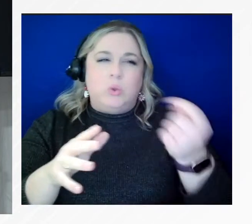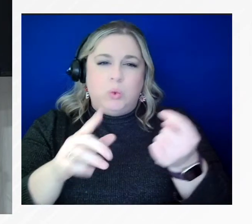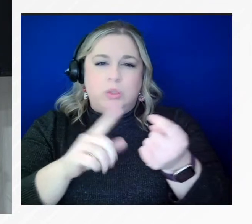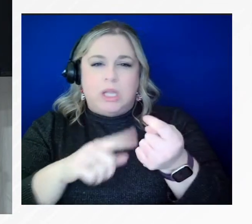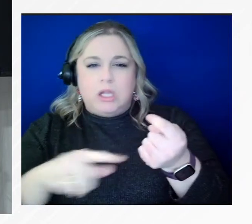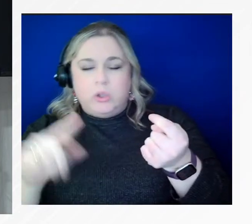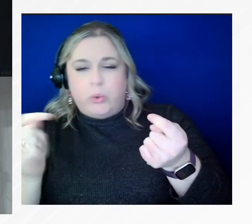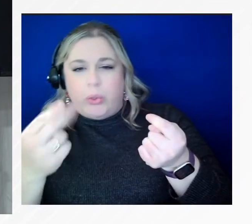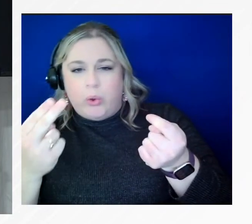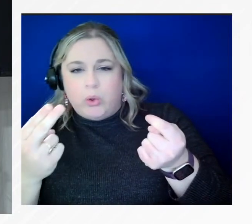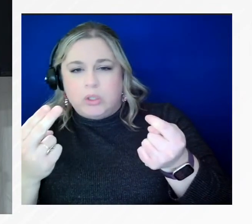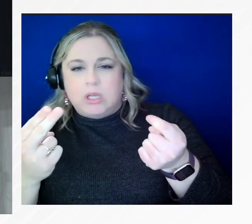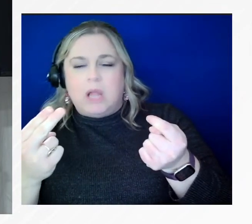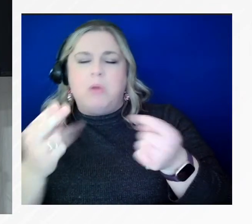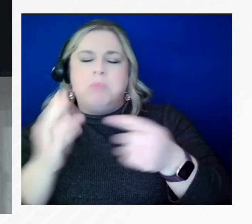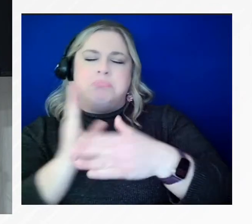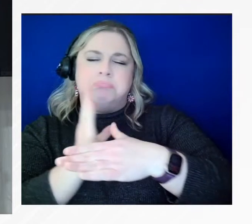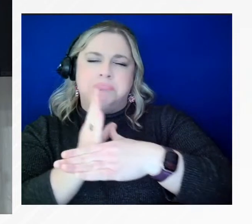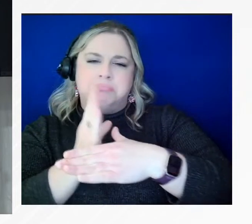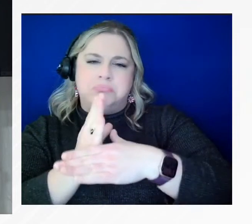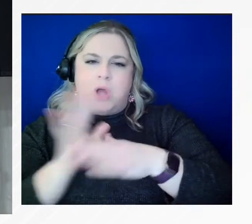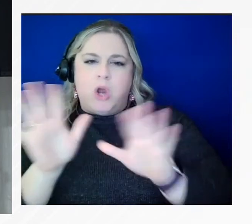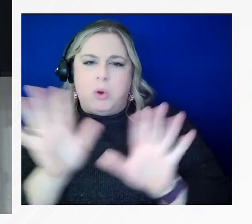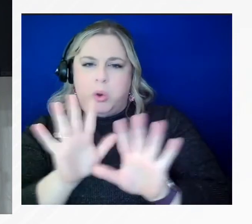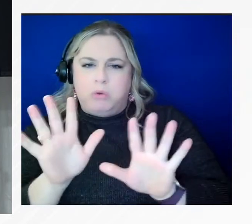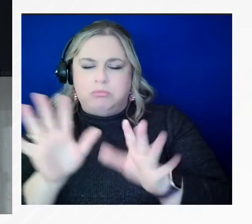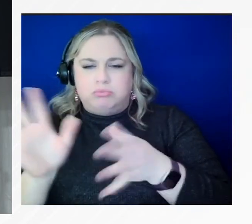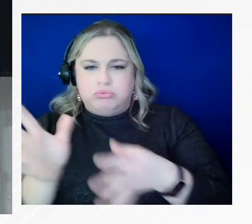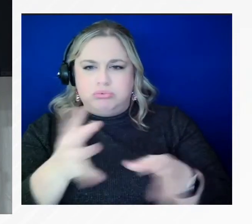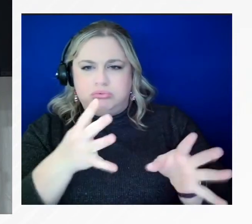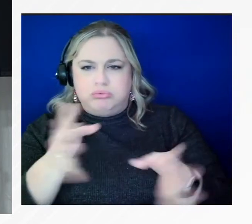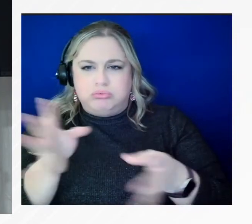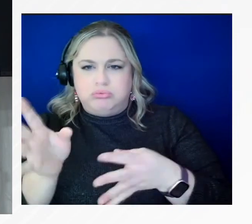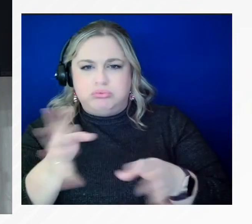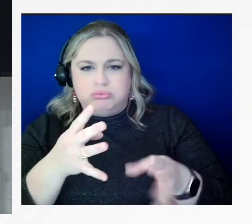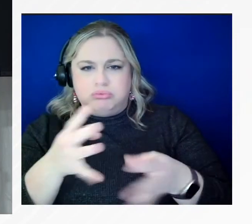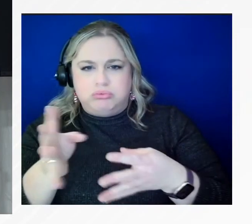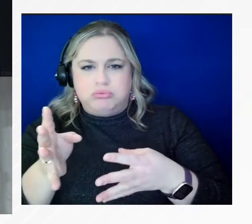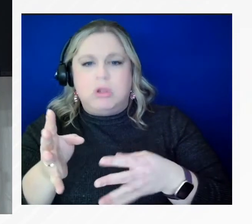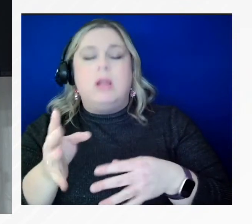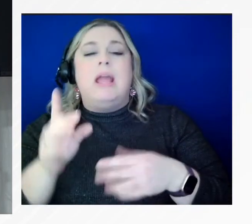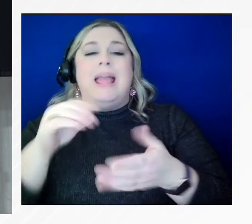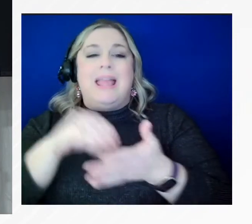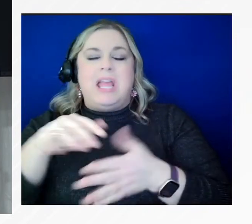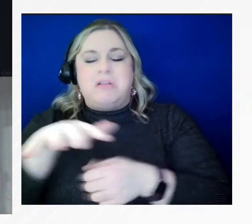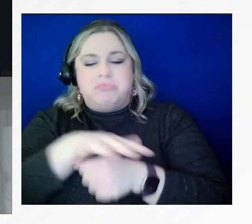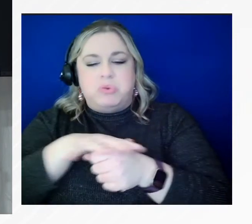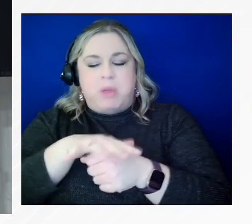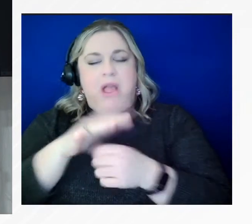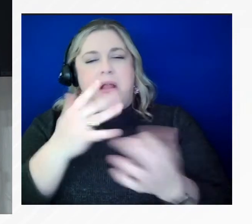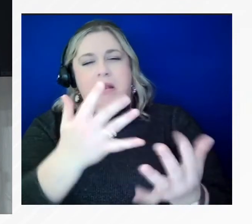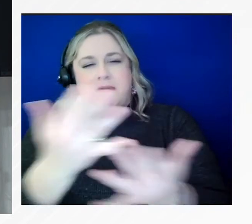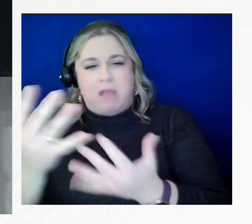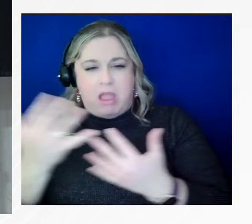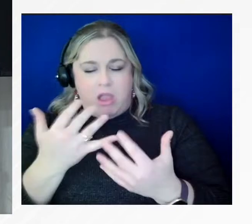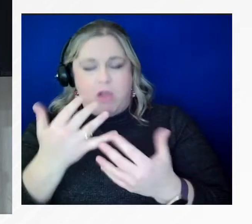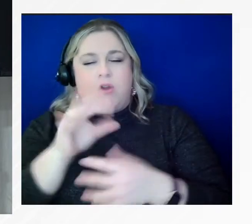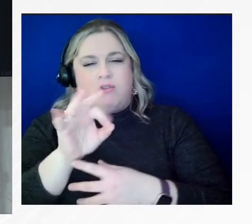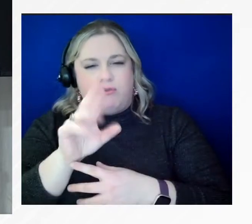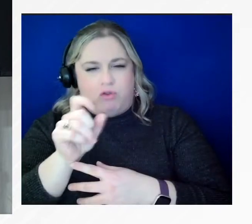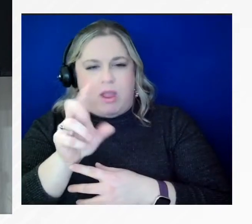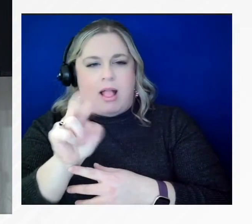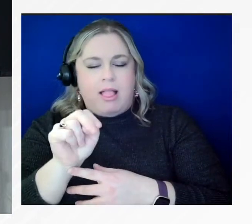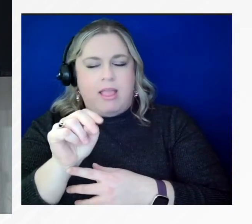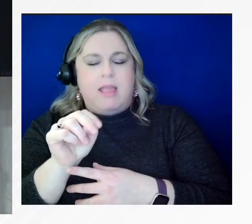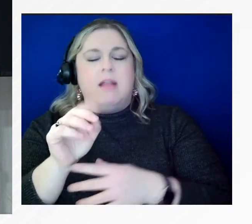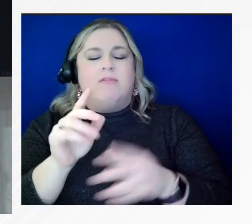moderate Santa Ana wind event for Southern California. For this area here, in and around the Franklin Fire, probably expecting in that Tuesday to Thursday